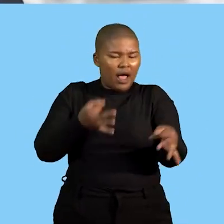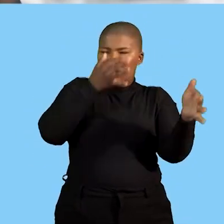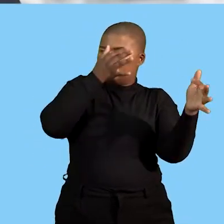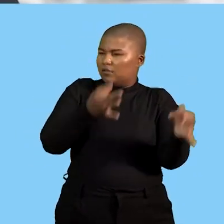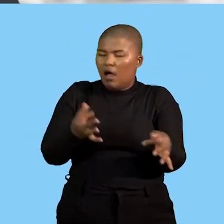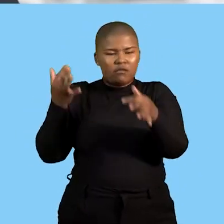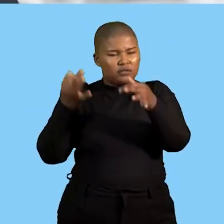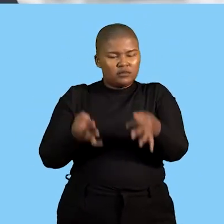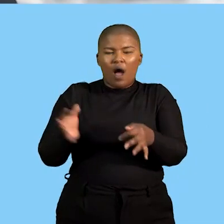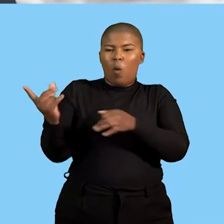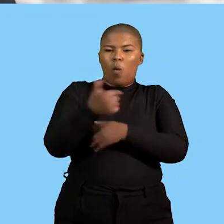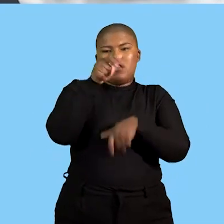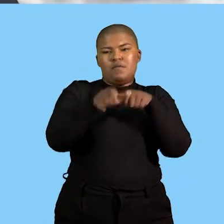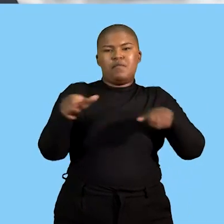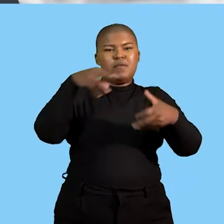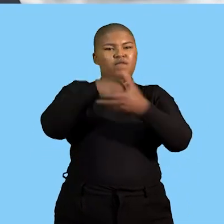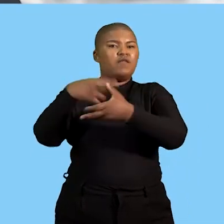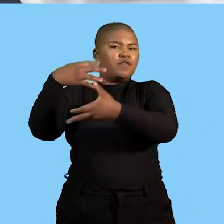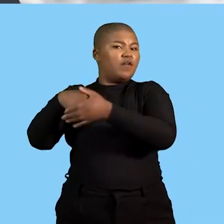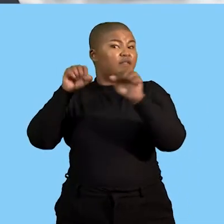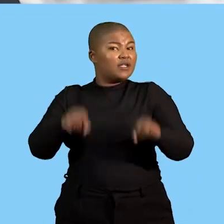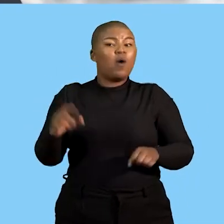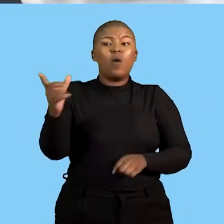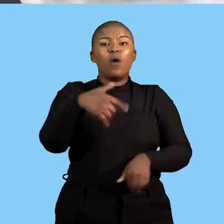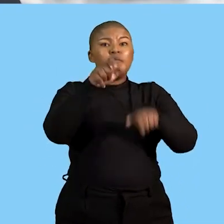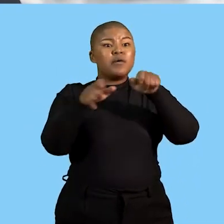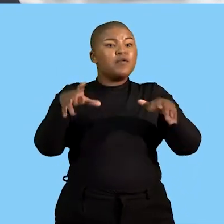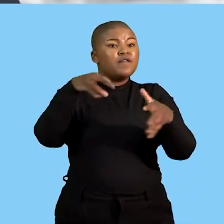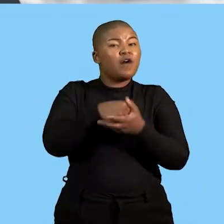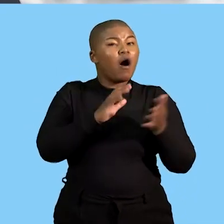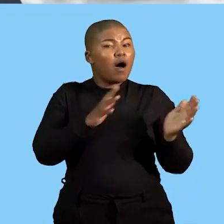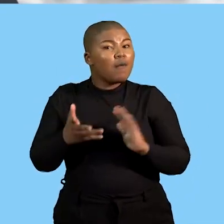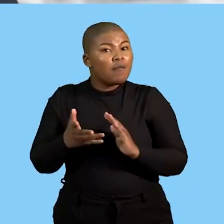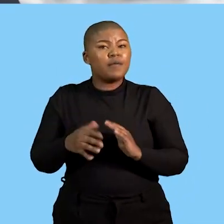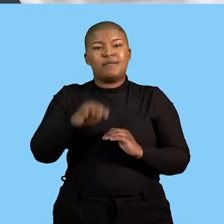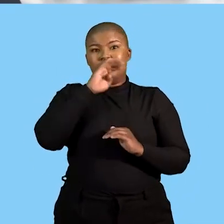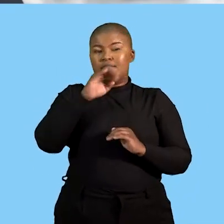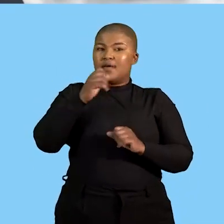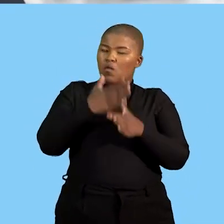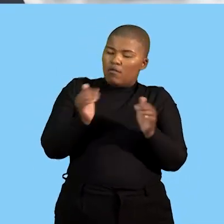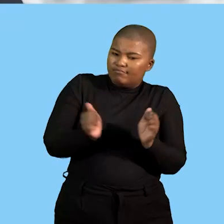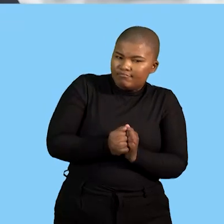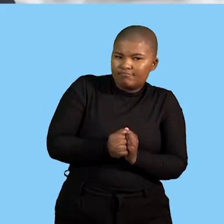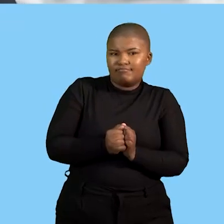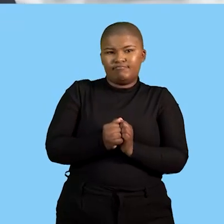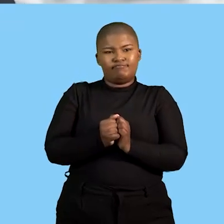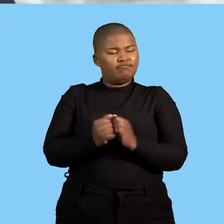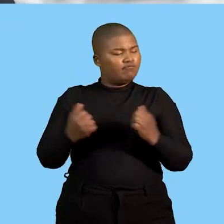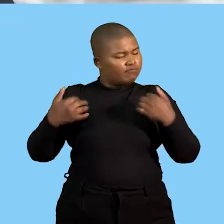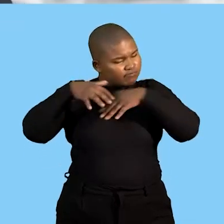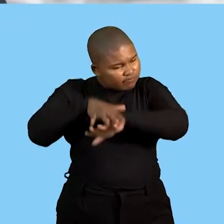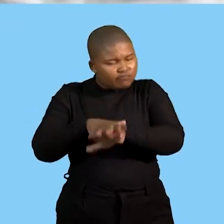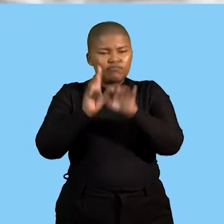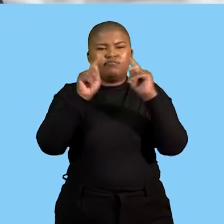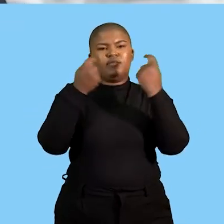it means everyone is participating. And for everyone to participate, it means there's cooperation and there is collaboration in